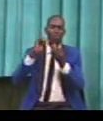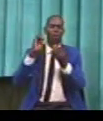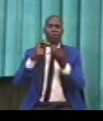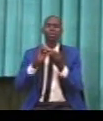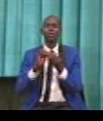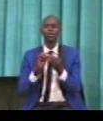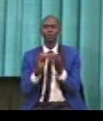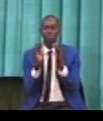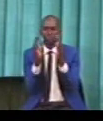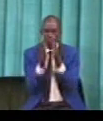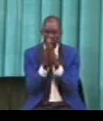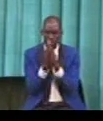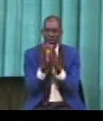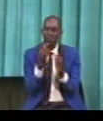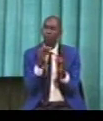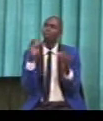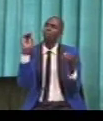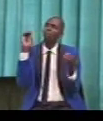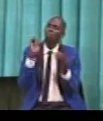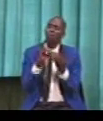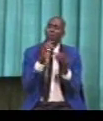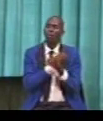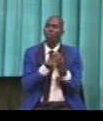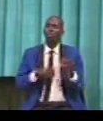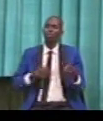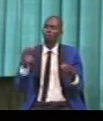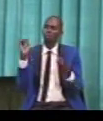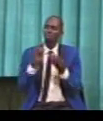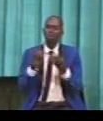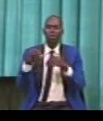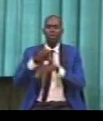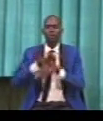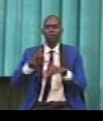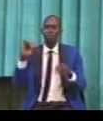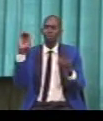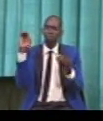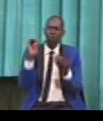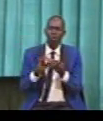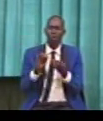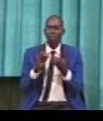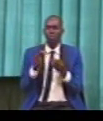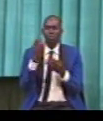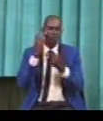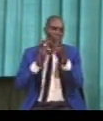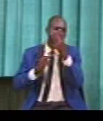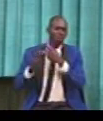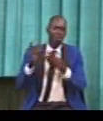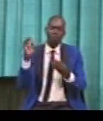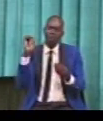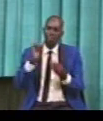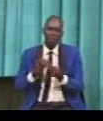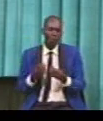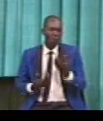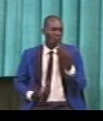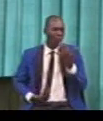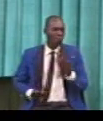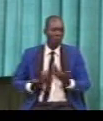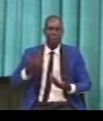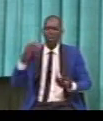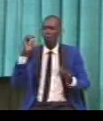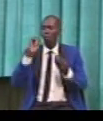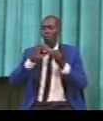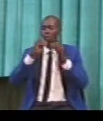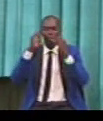More. Begin to pray and say, Lord, more. More anointing. More inspiration. More fire. More